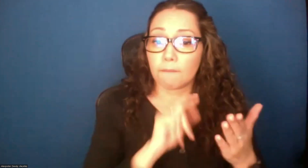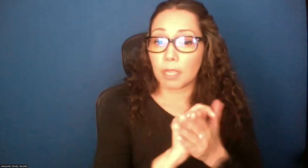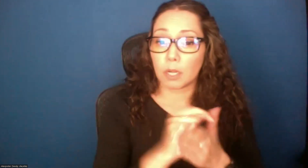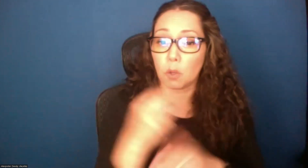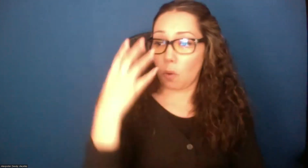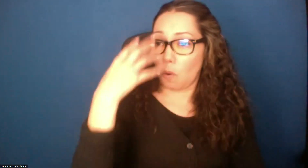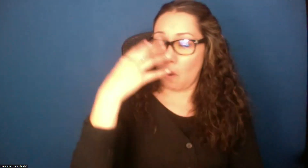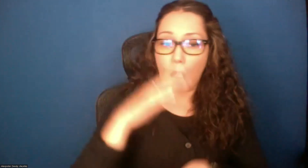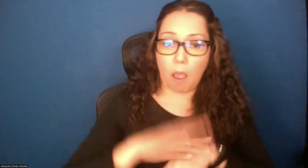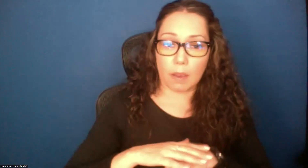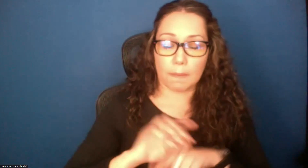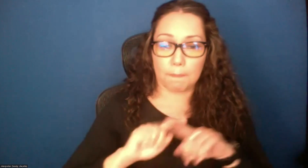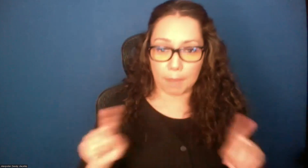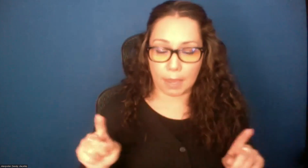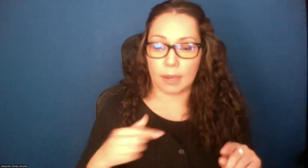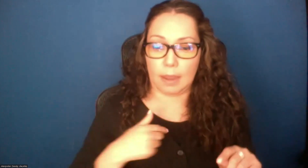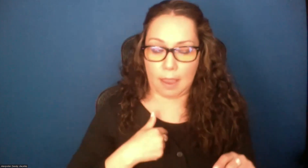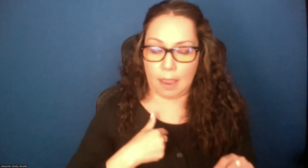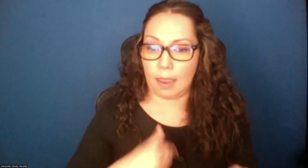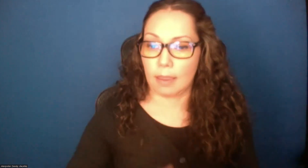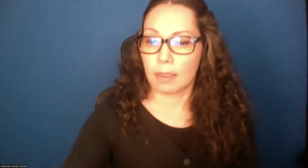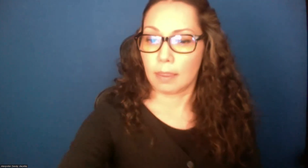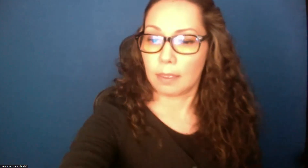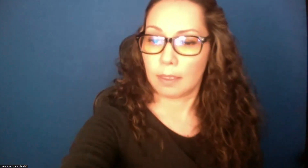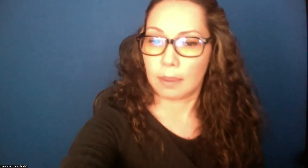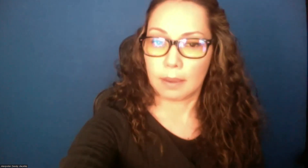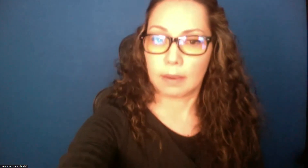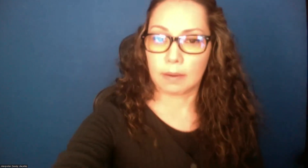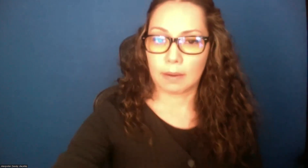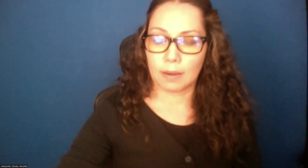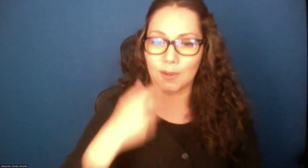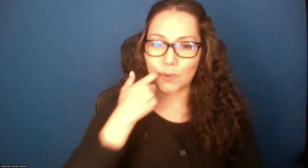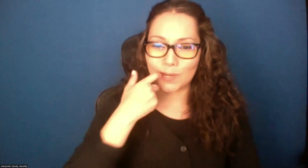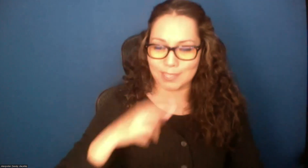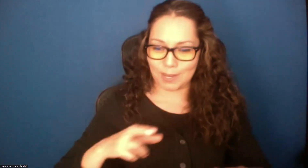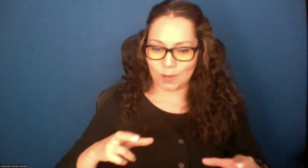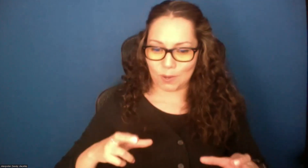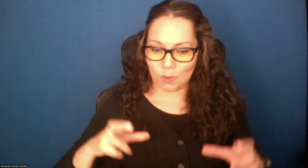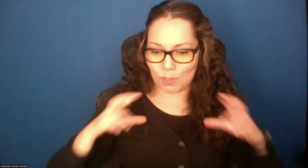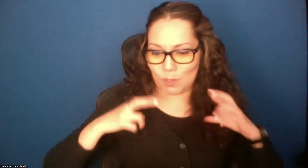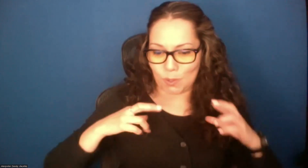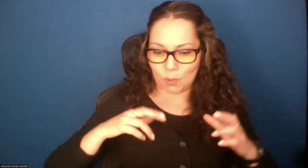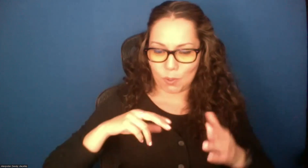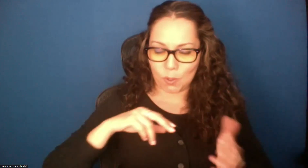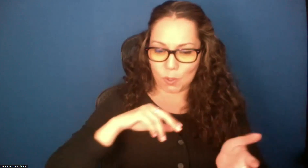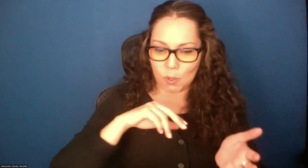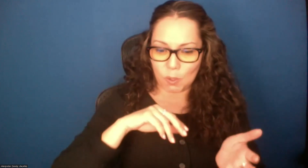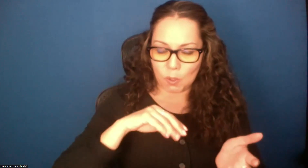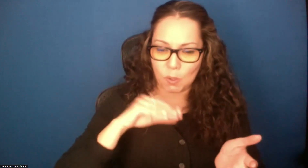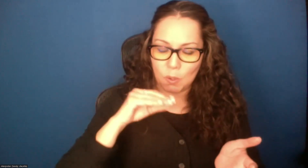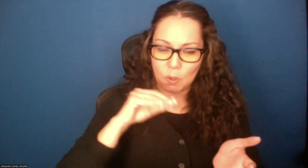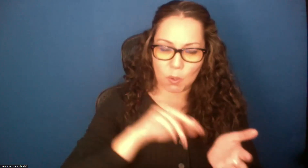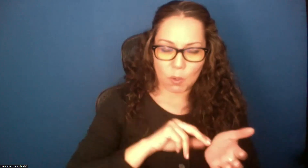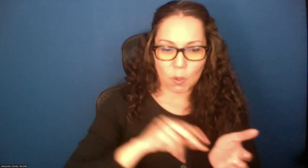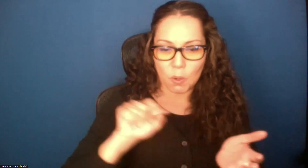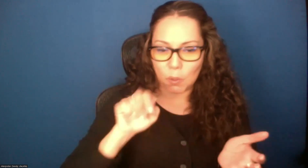but I am a mostly retired nursing home doctor, and my mother